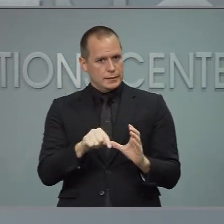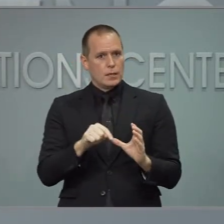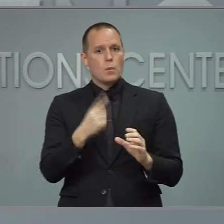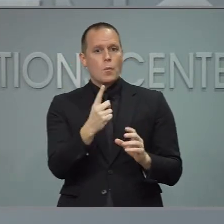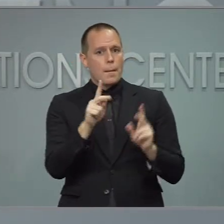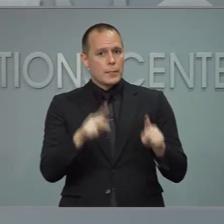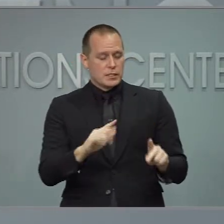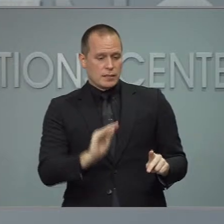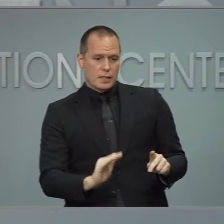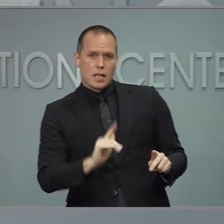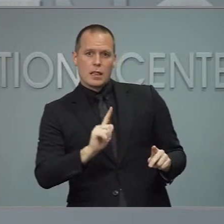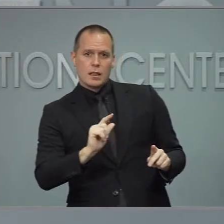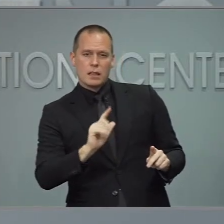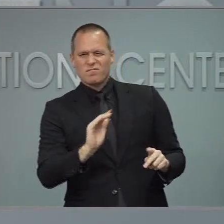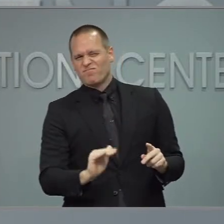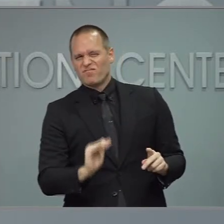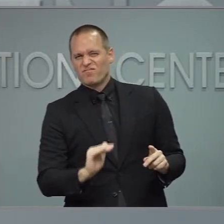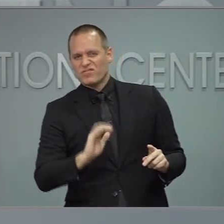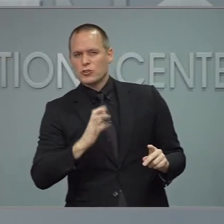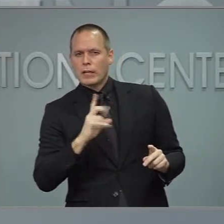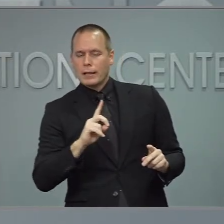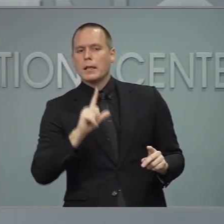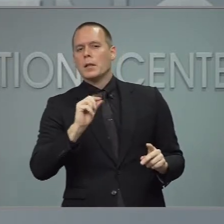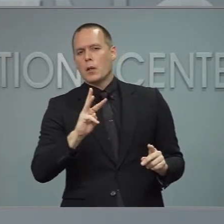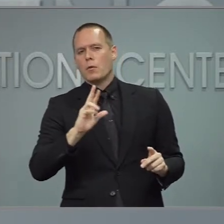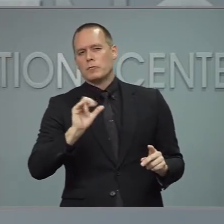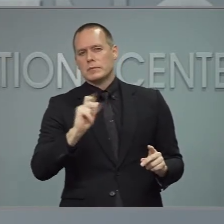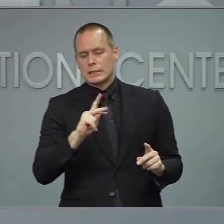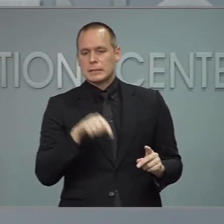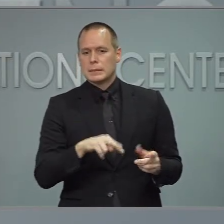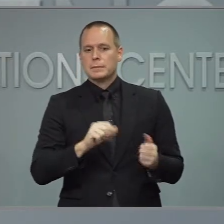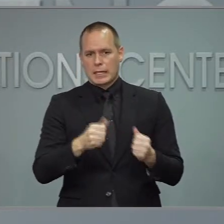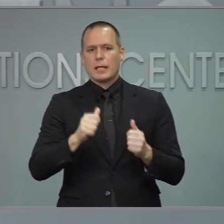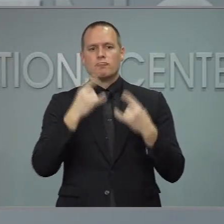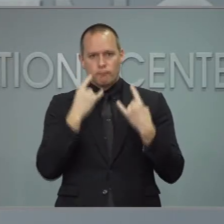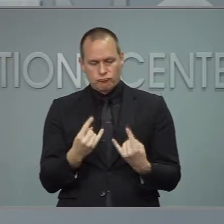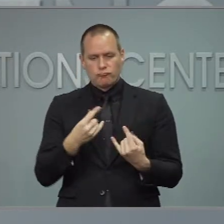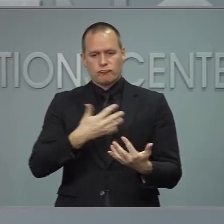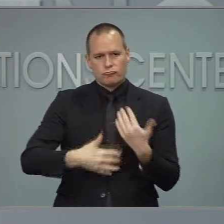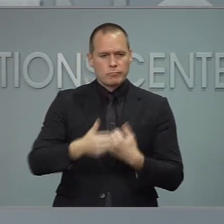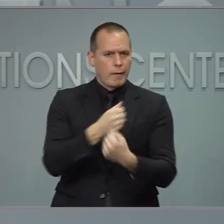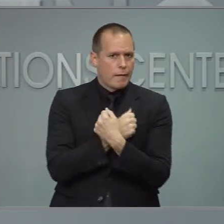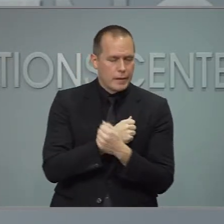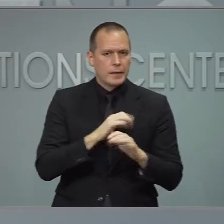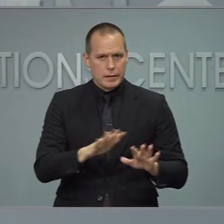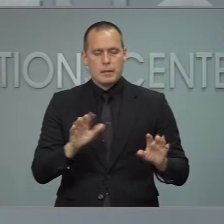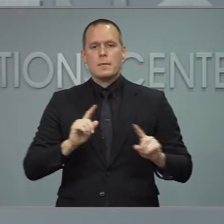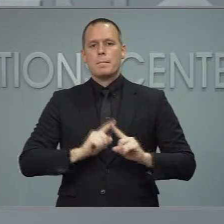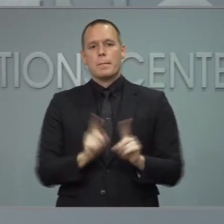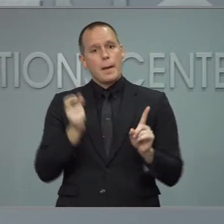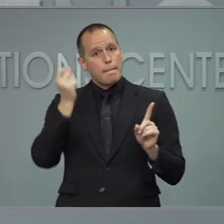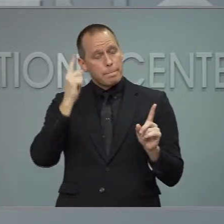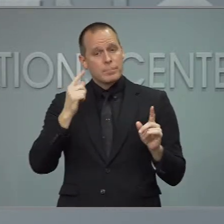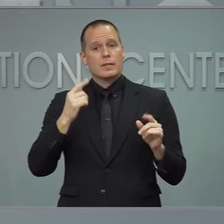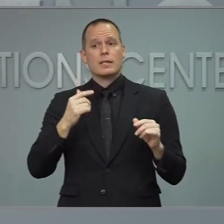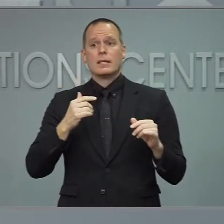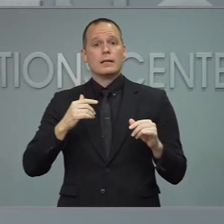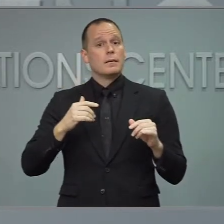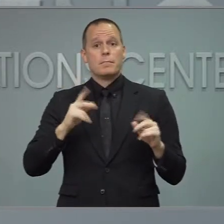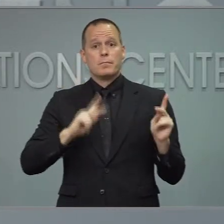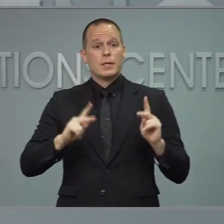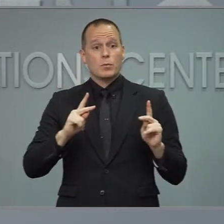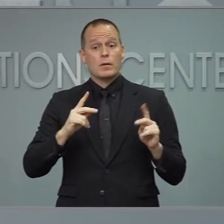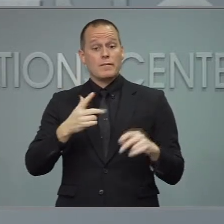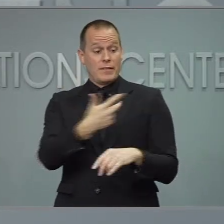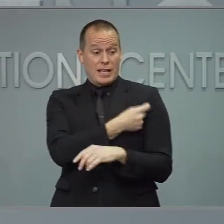unvaccinated are at low risk. It's important to note that people who have been vaccinated still need to wear masks when they are